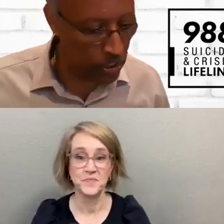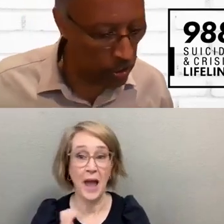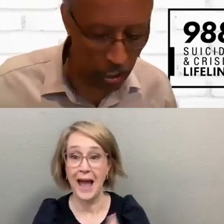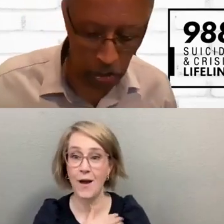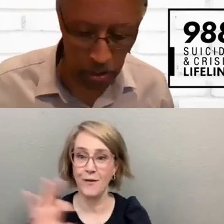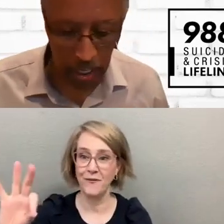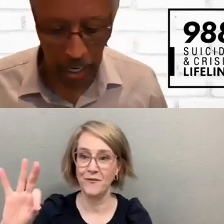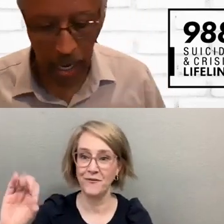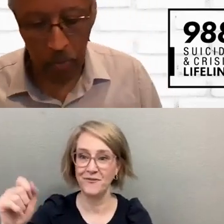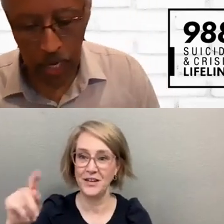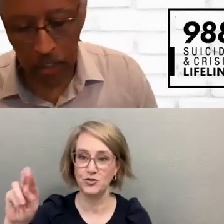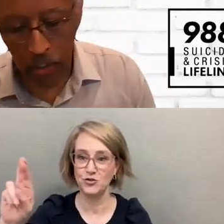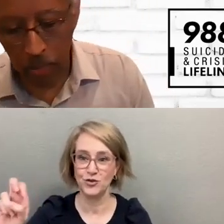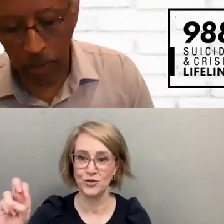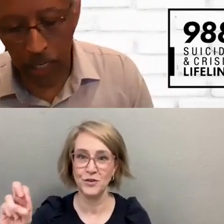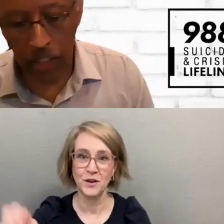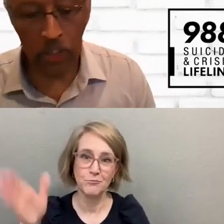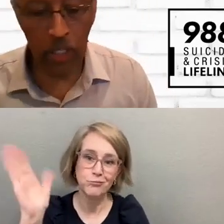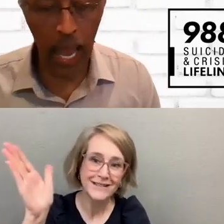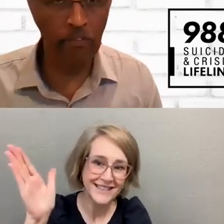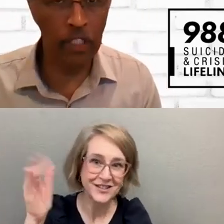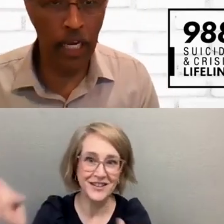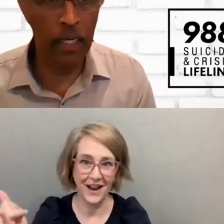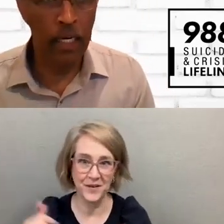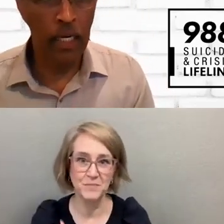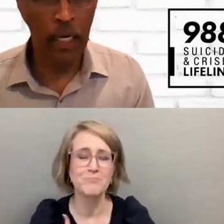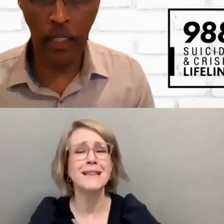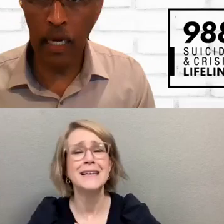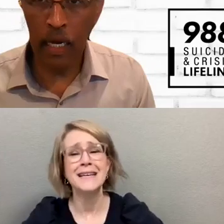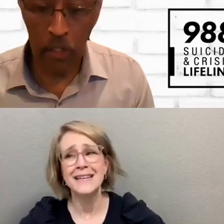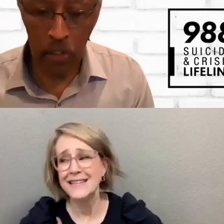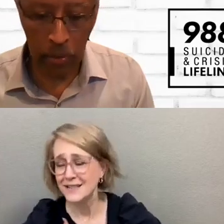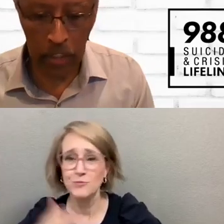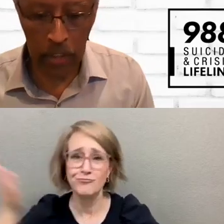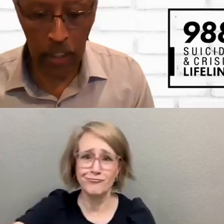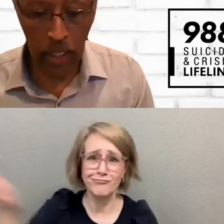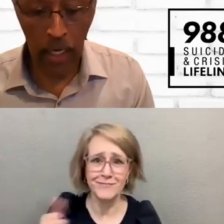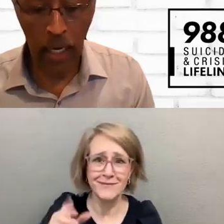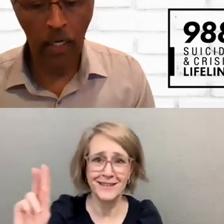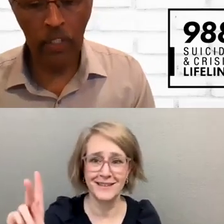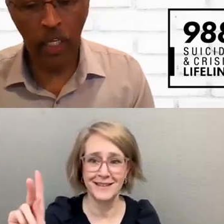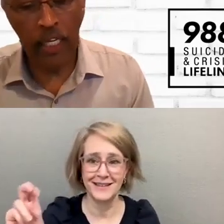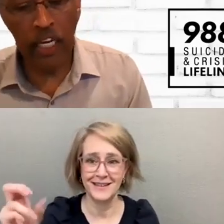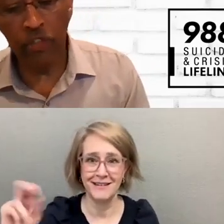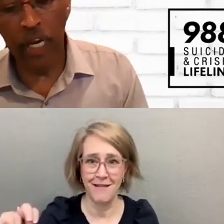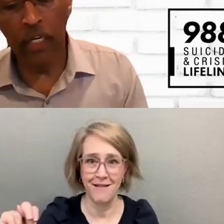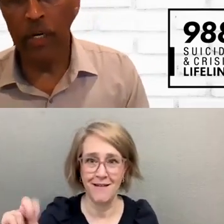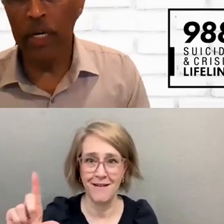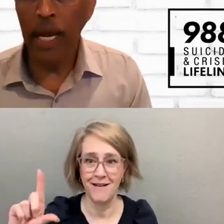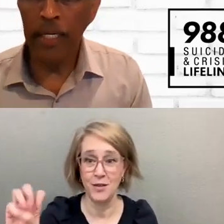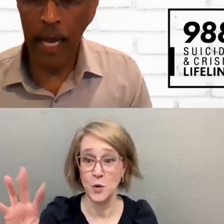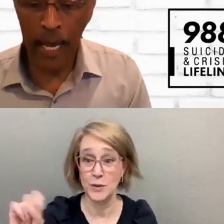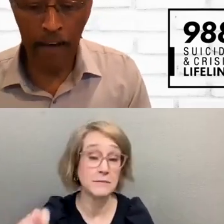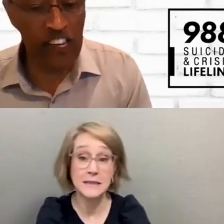feature presentation. And we are so pleased to have today Keon Lewis, who's a lead